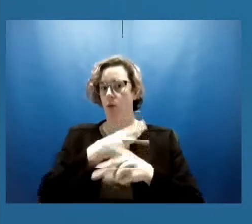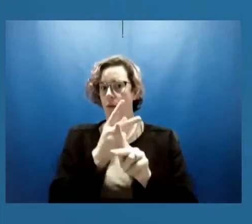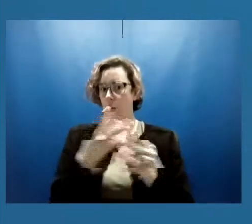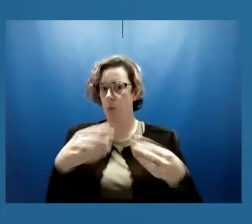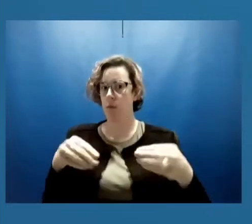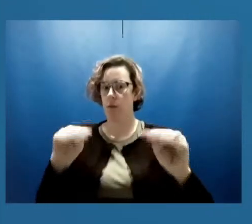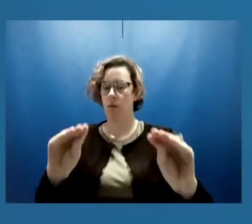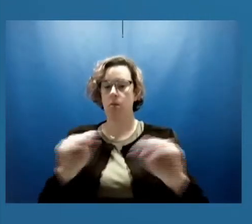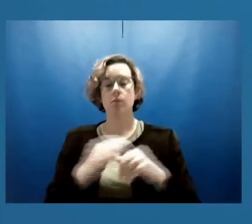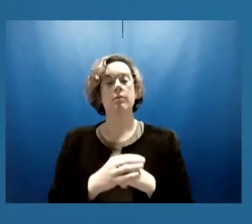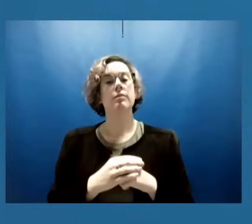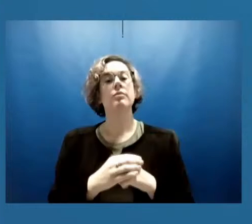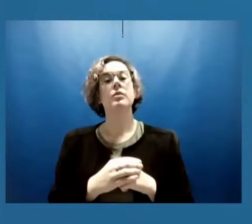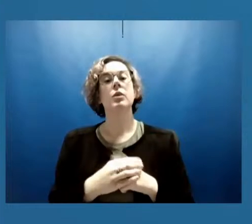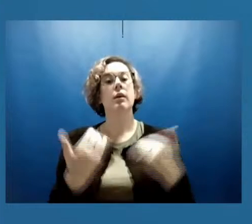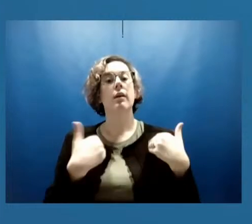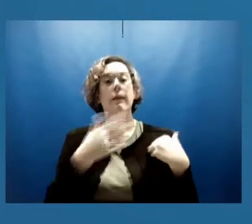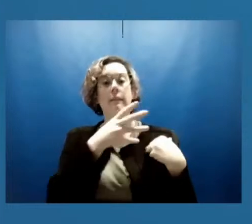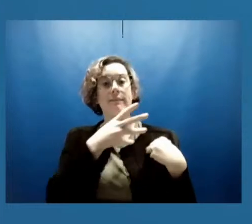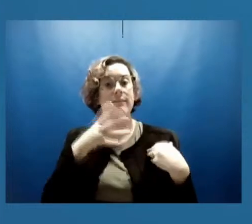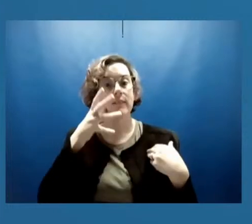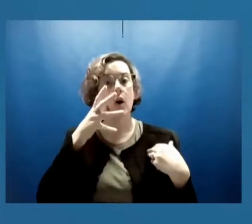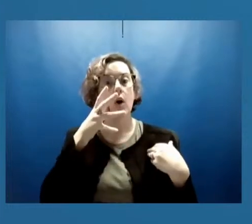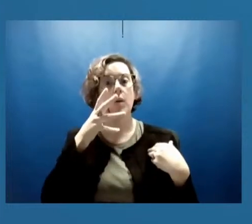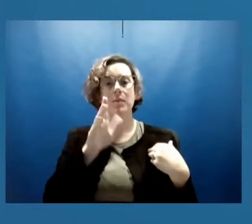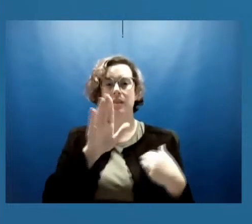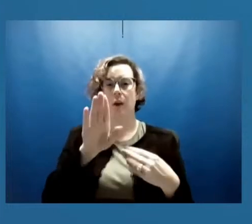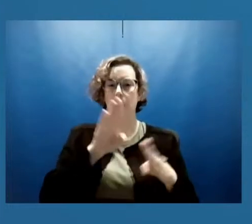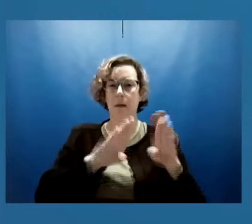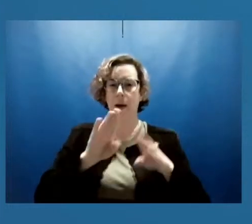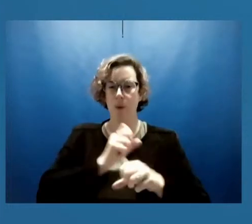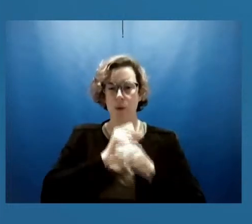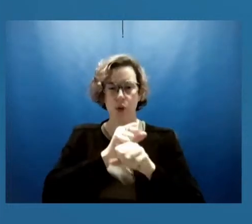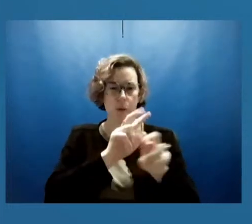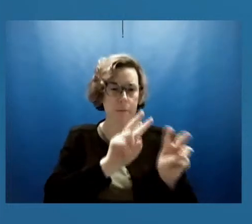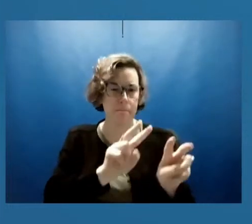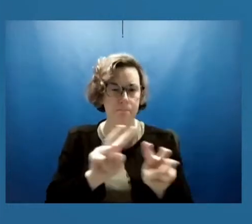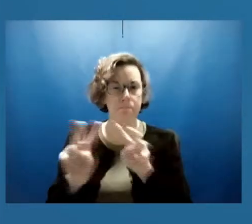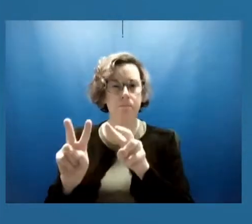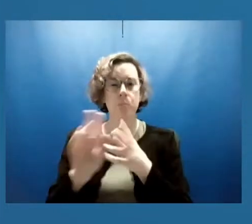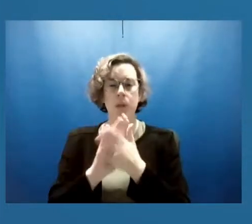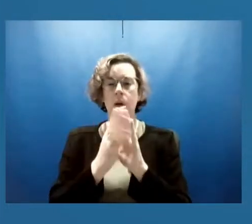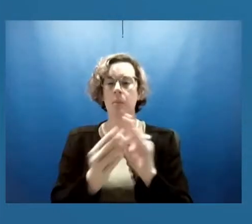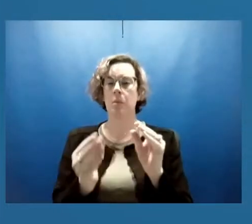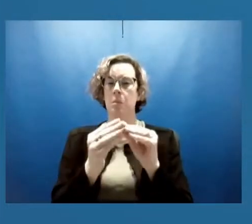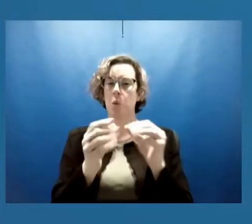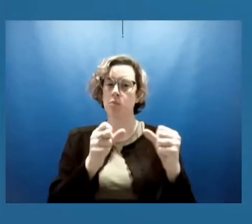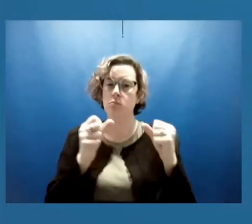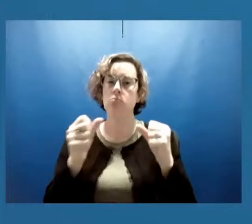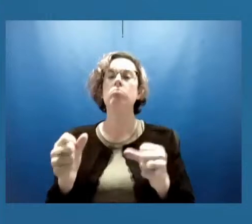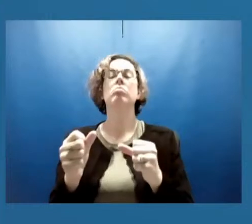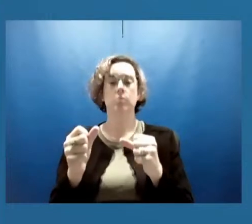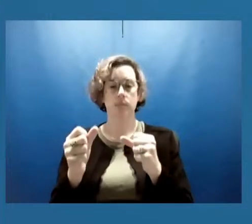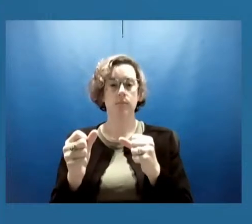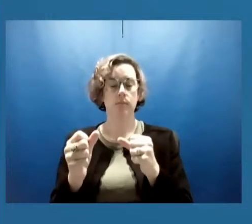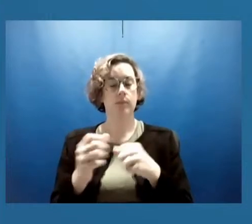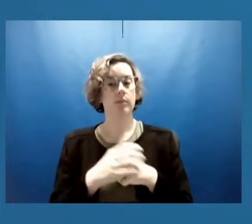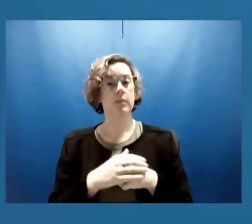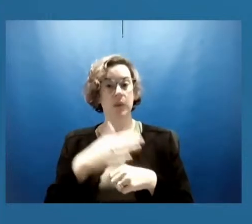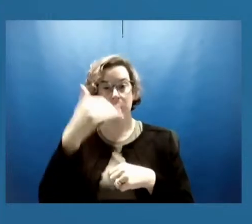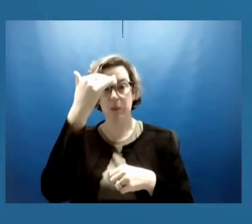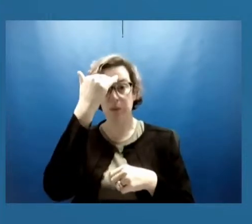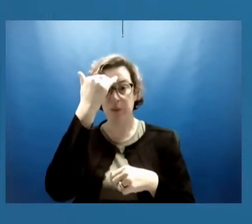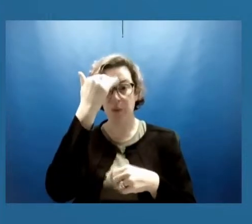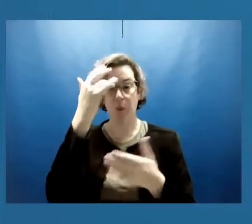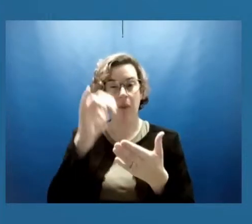to get farms to enhance their biosecurity, as the migratory season